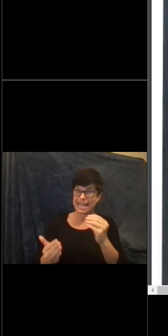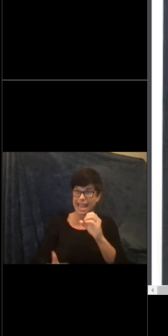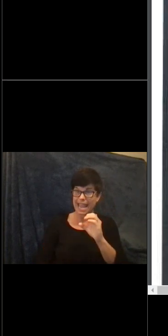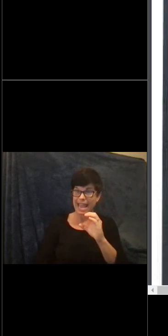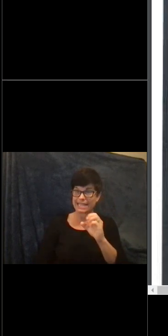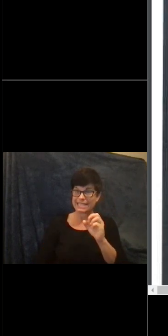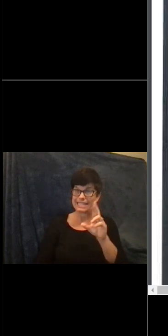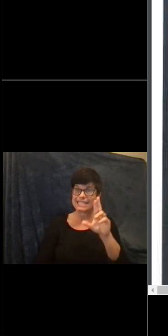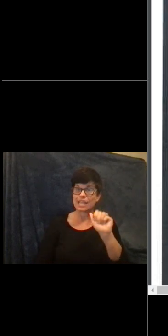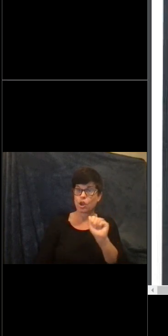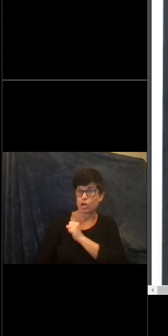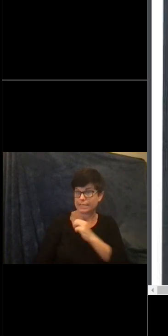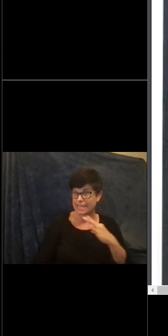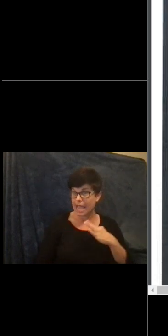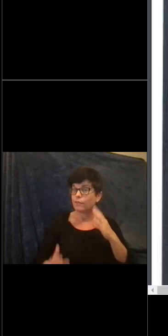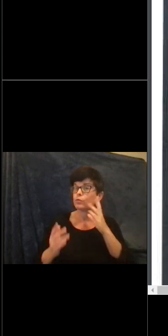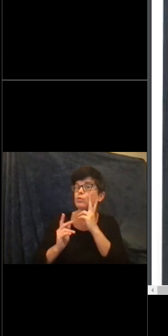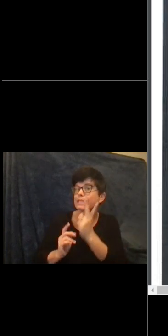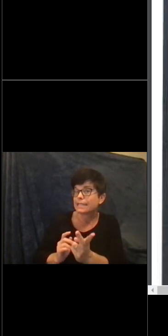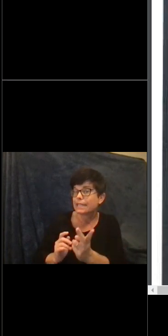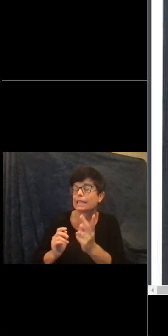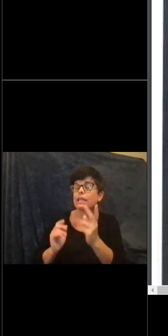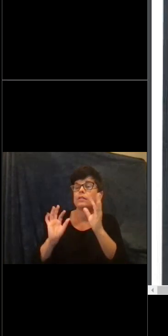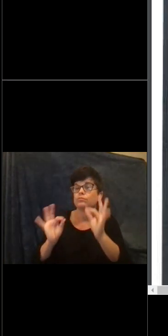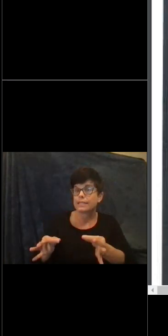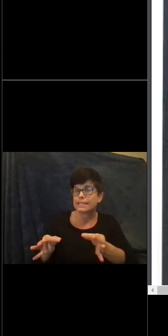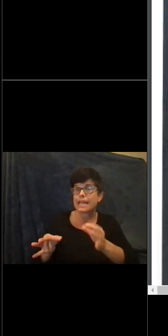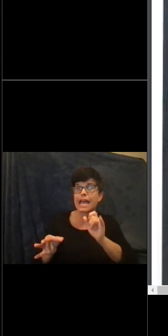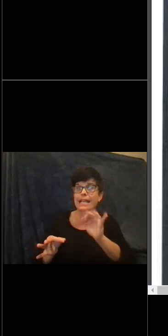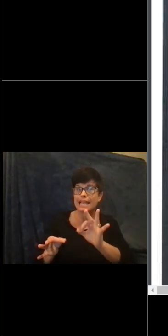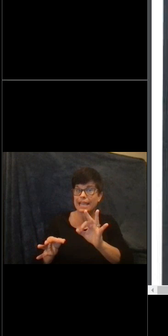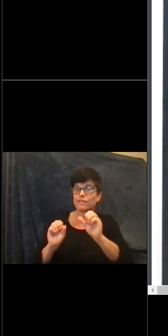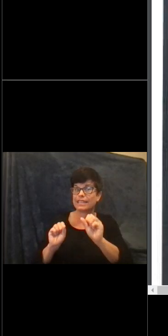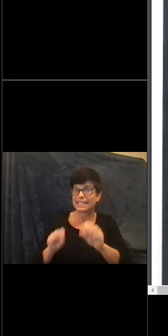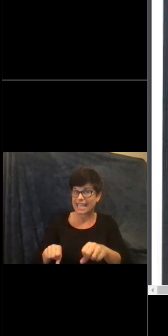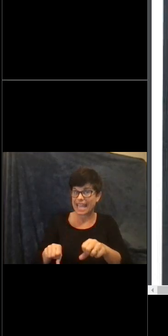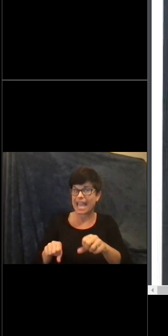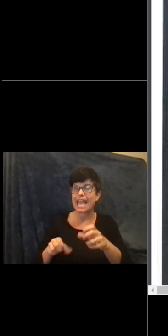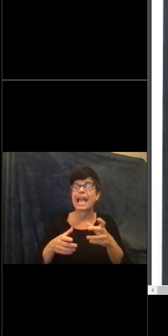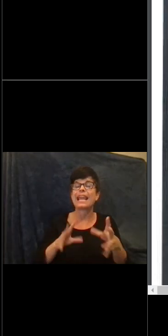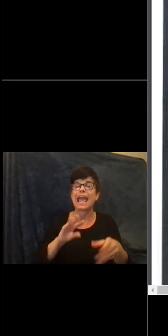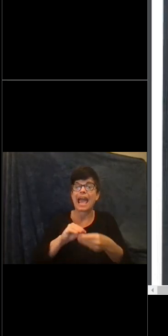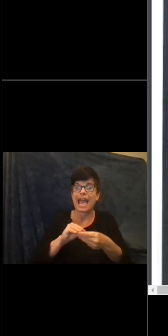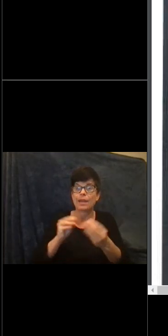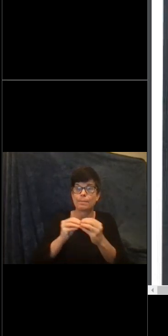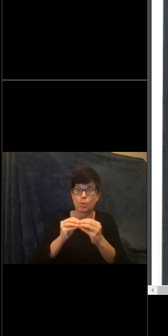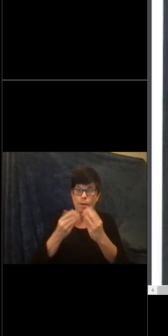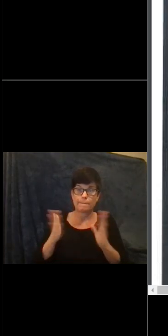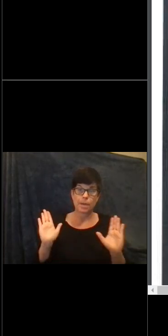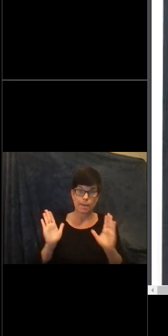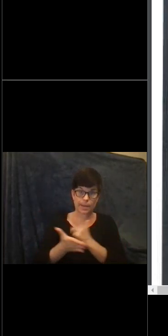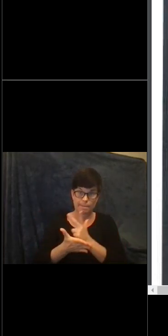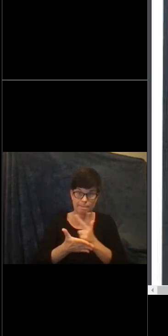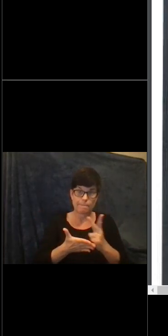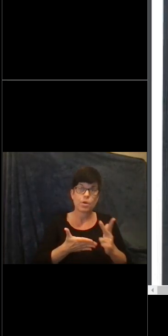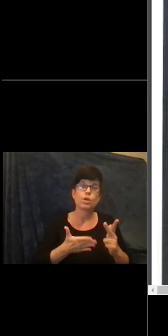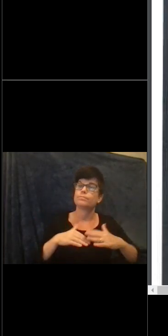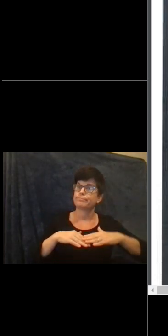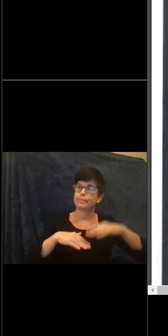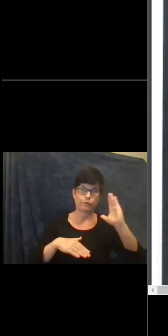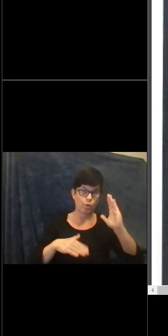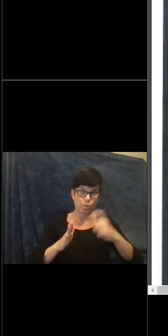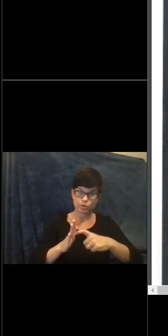there is any ability to discuss and maximize public parking being defined as parking above and beyond what's